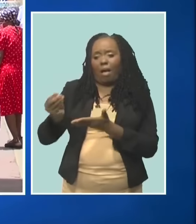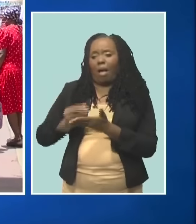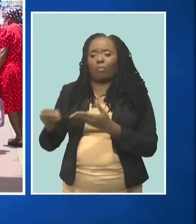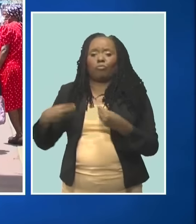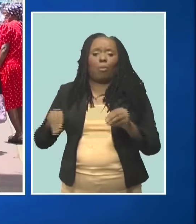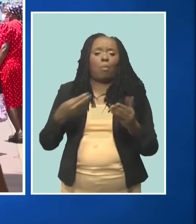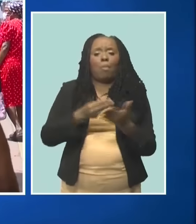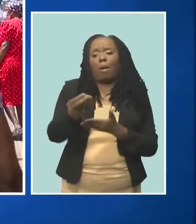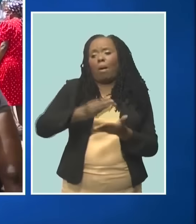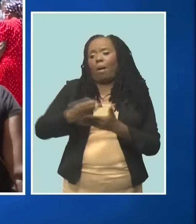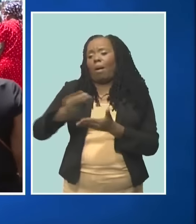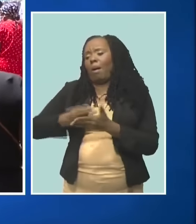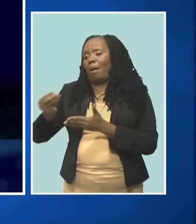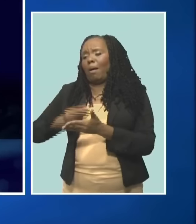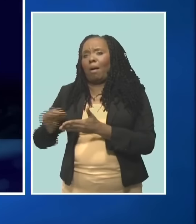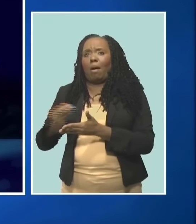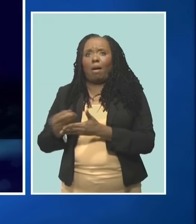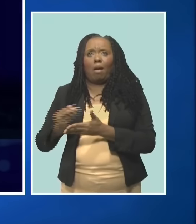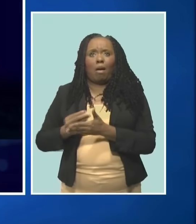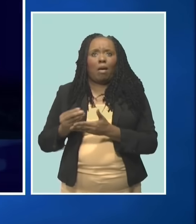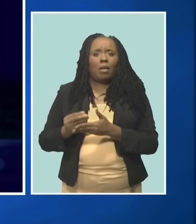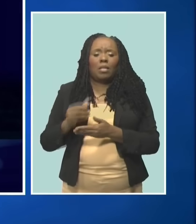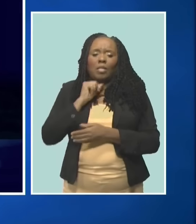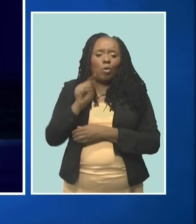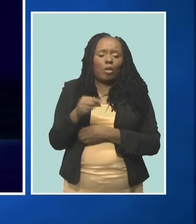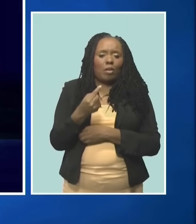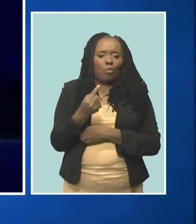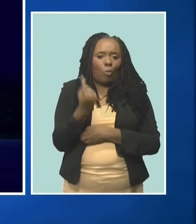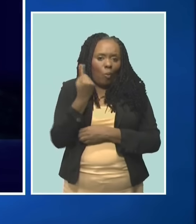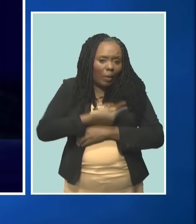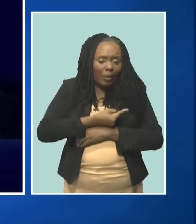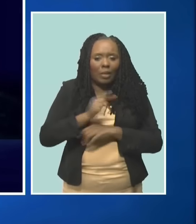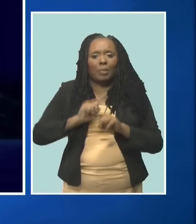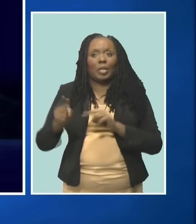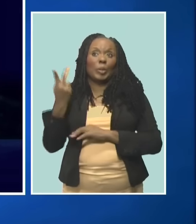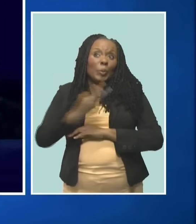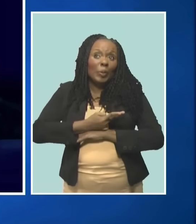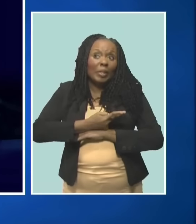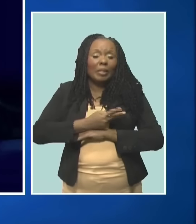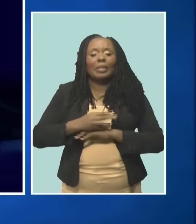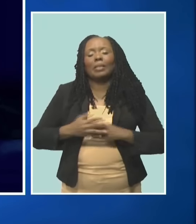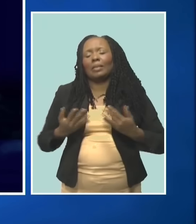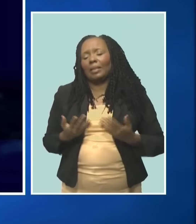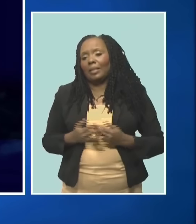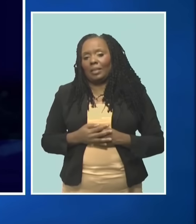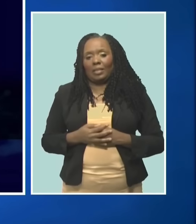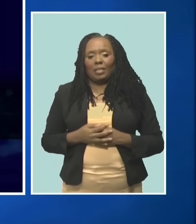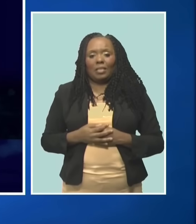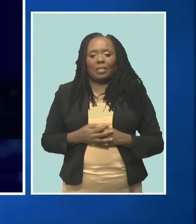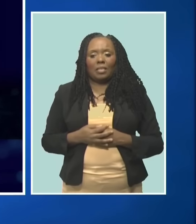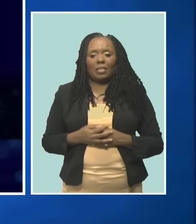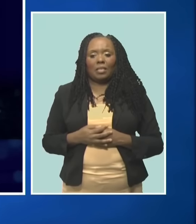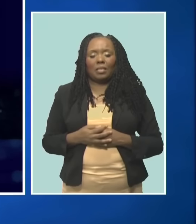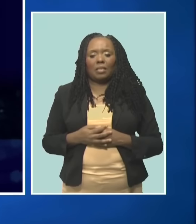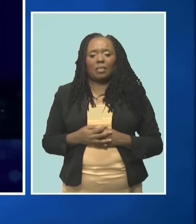the events that will happen not now only over one day, but over 2 days. And most stores